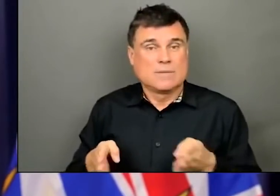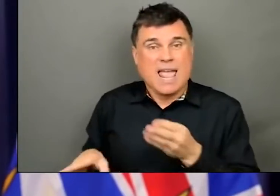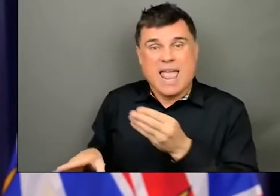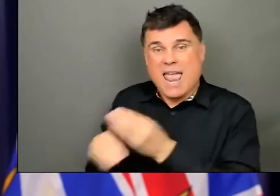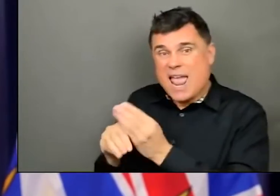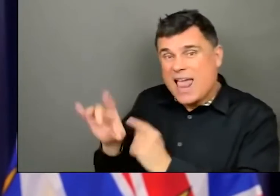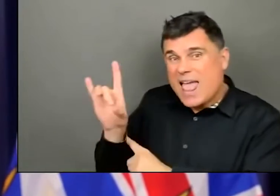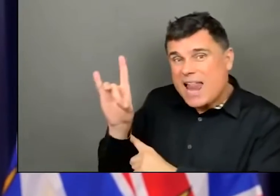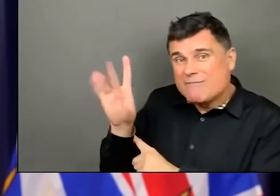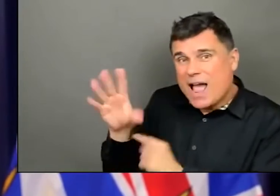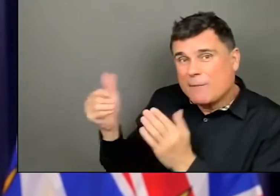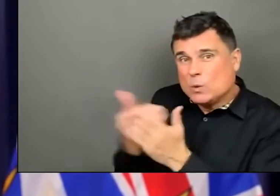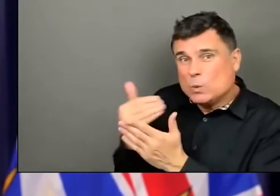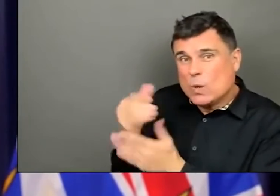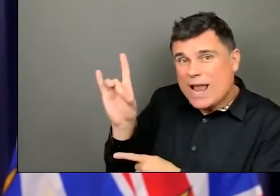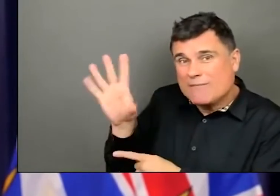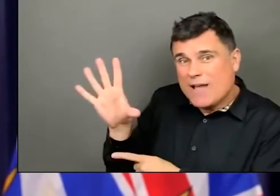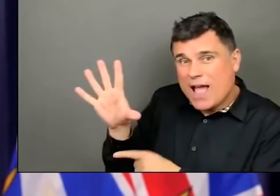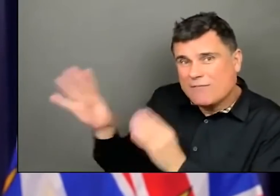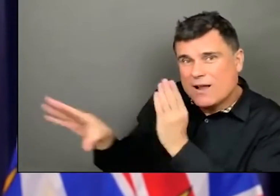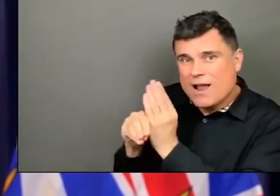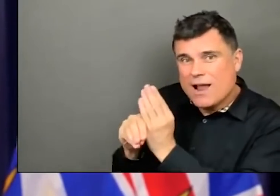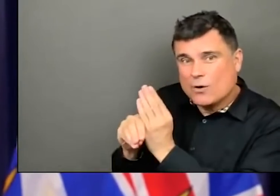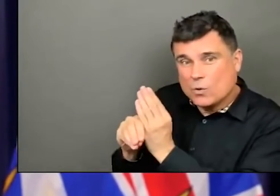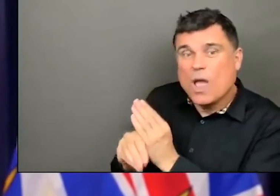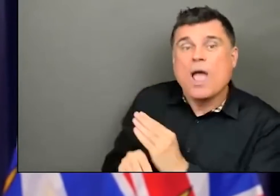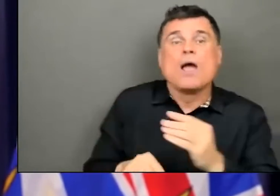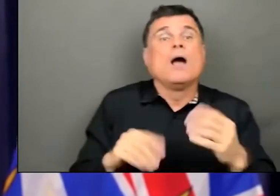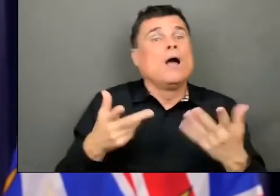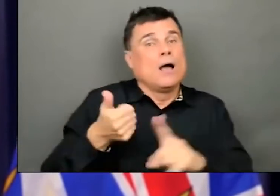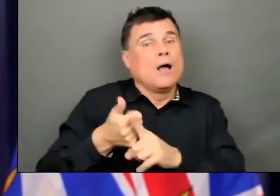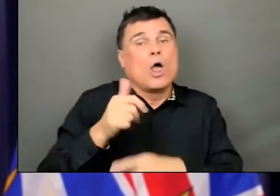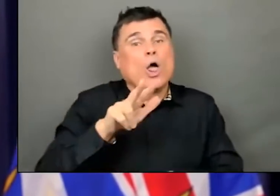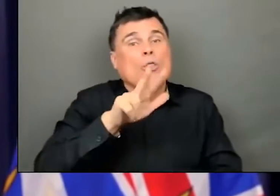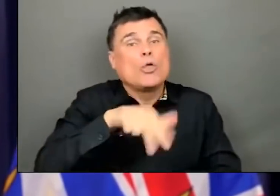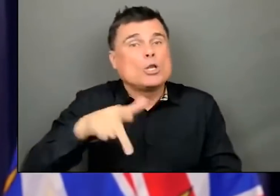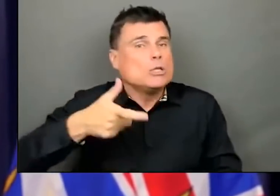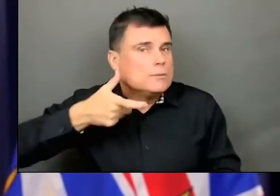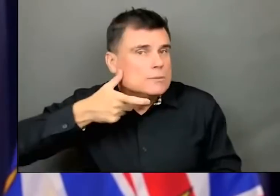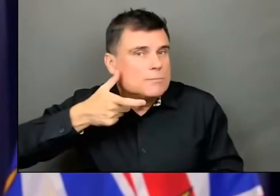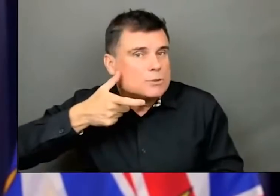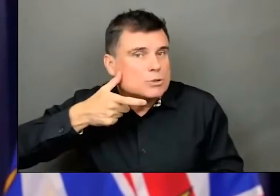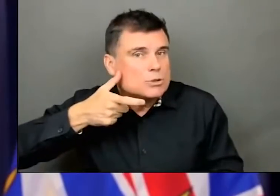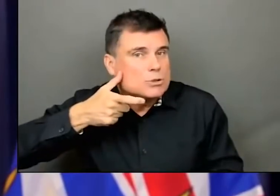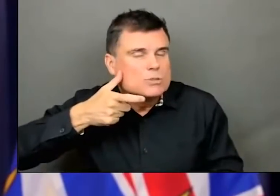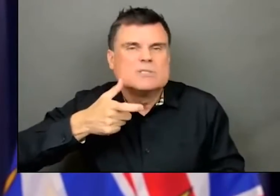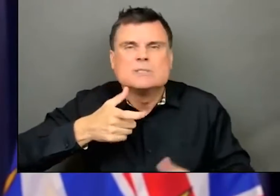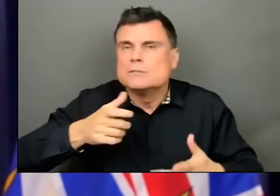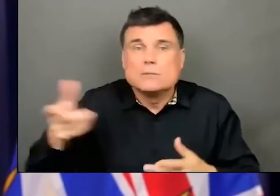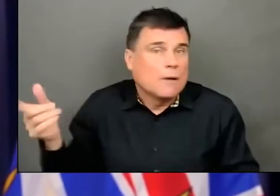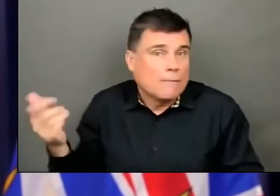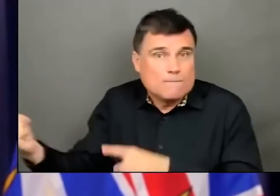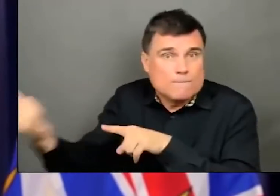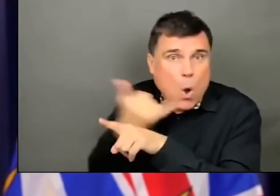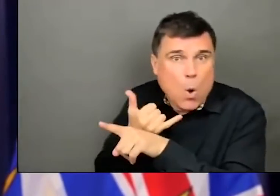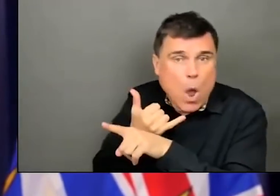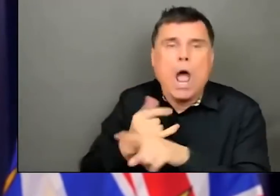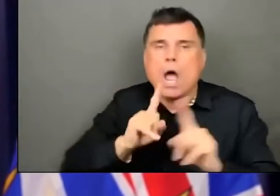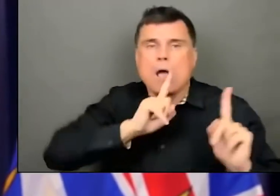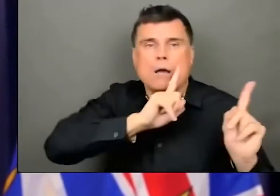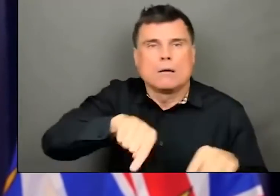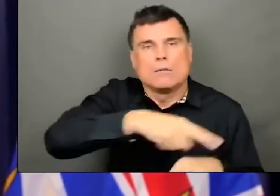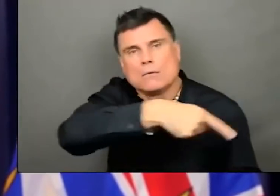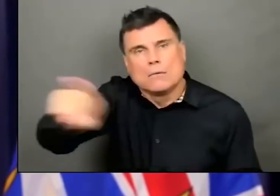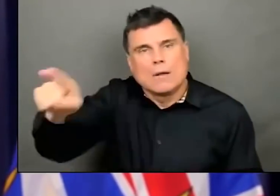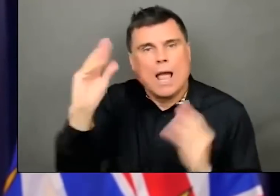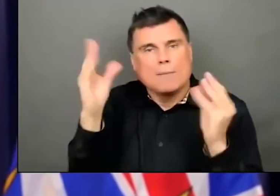the dozens of rural and remote communities that are seeing an increase in service, particularly full-time paramedics. And we expect to fill